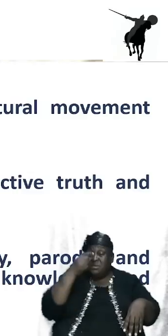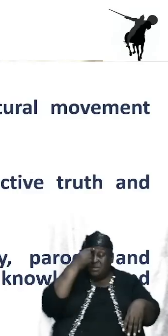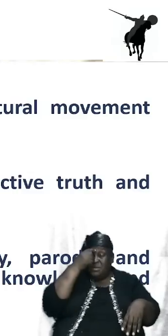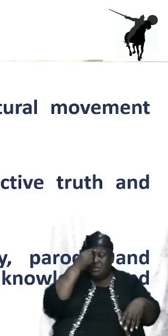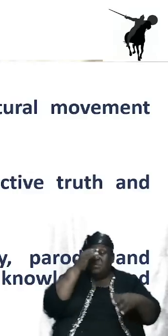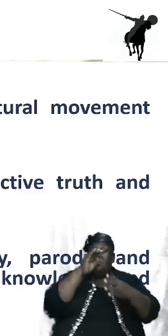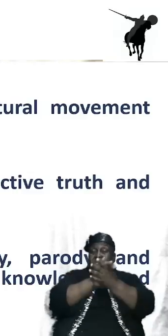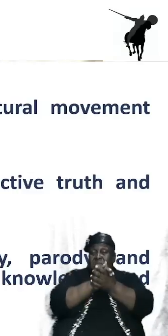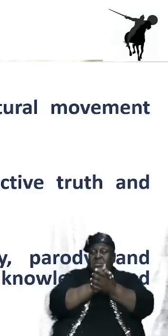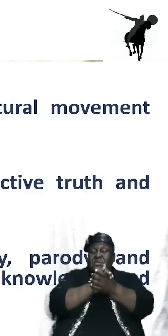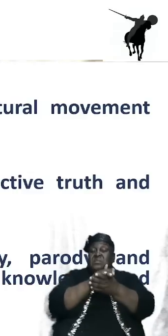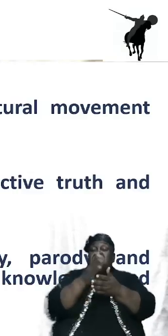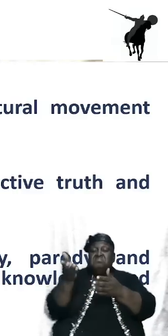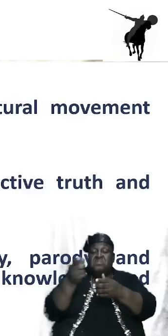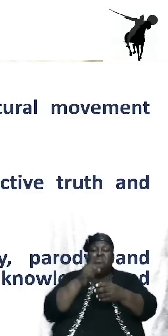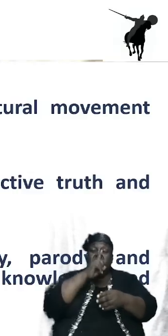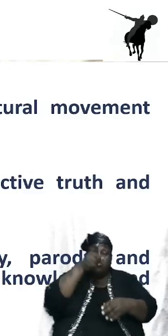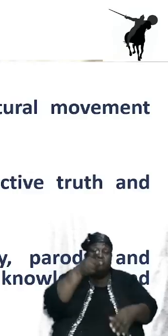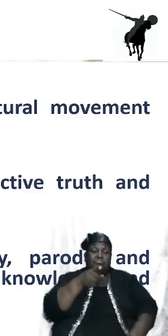truth,